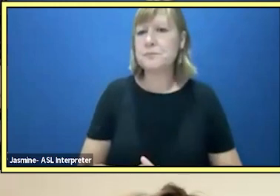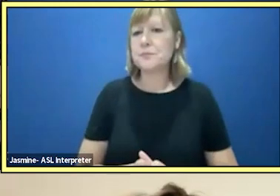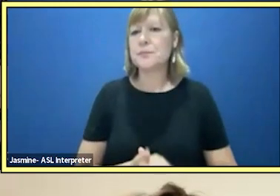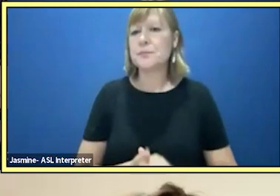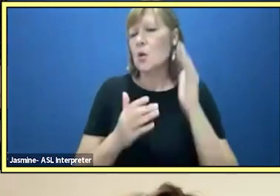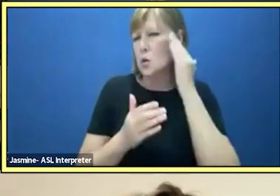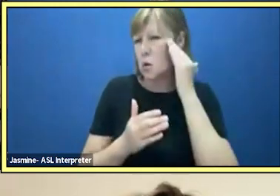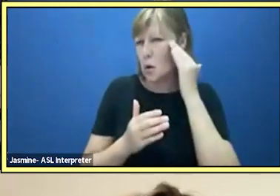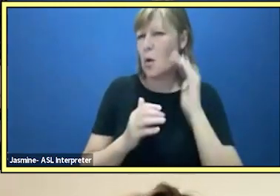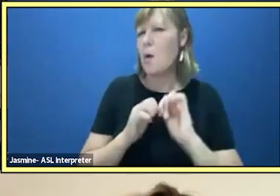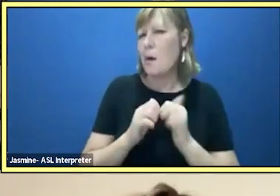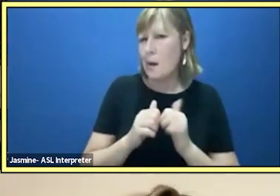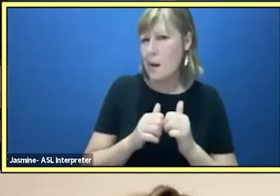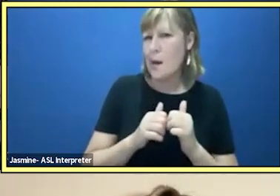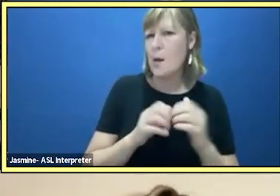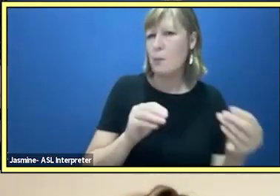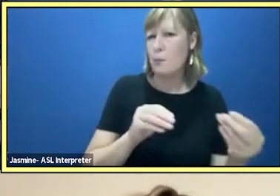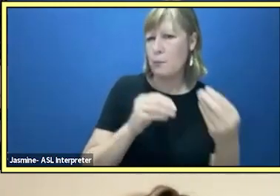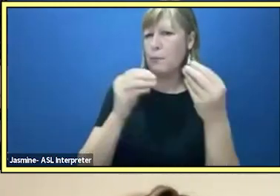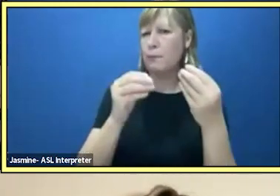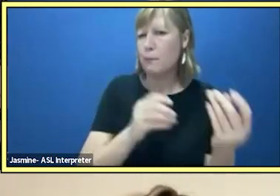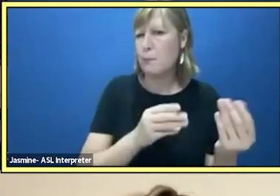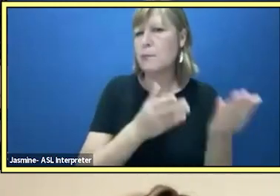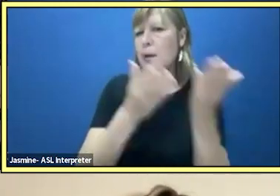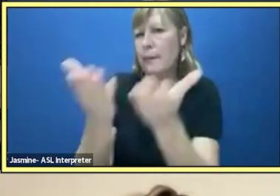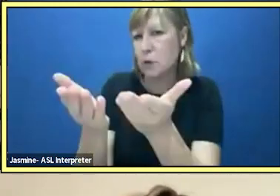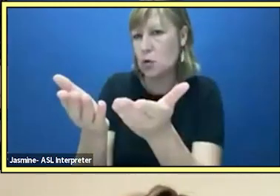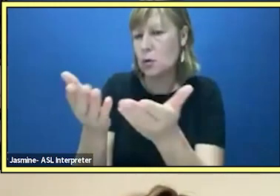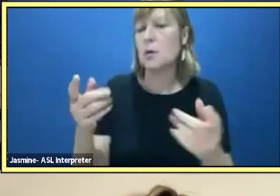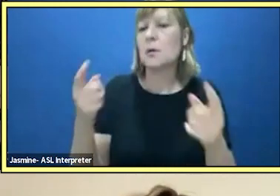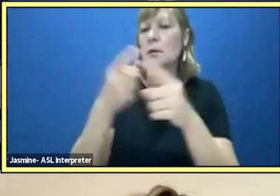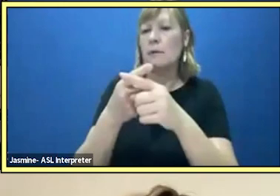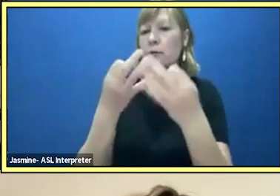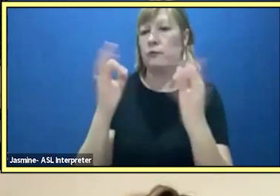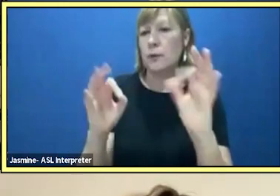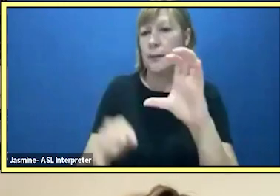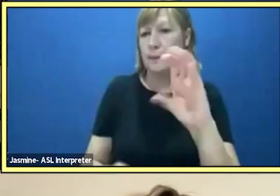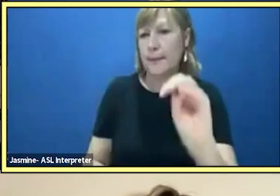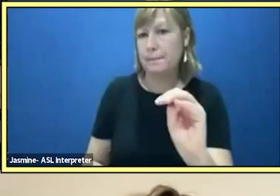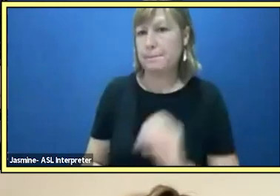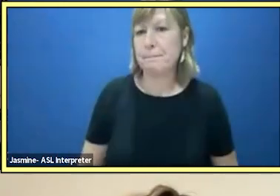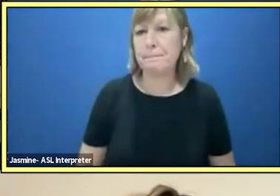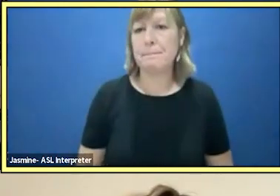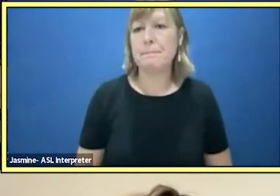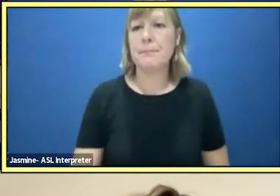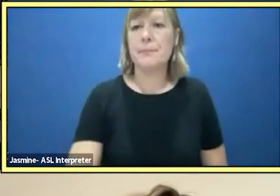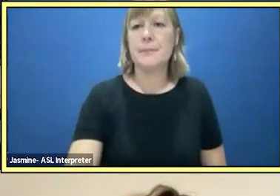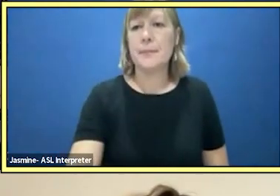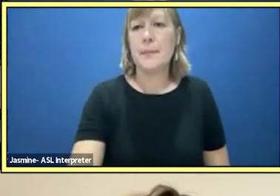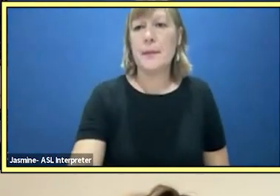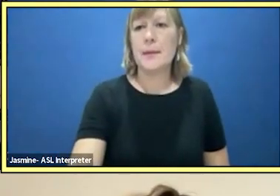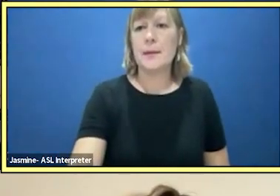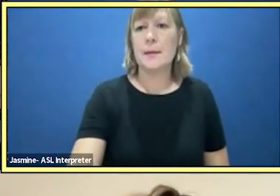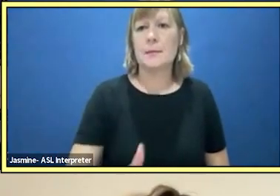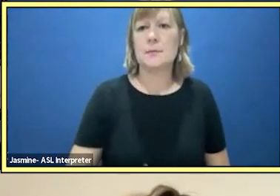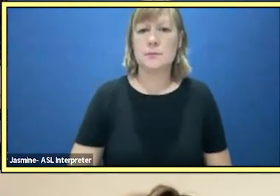deliver conflict-free case management in the way that we've asked them to. Brenda, I'm just going to interrupt for a moment. There's a lot of people